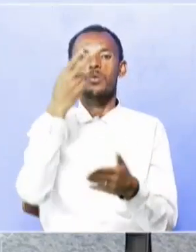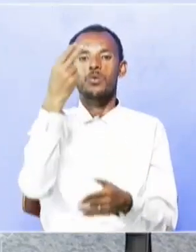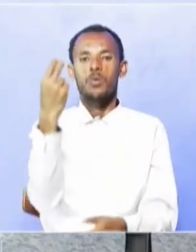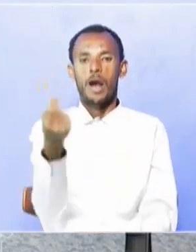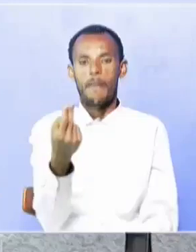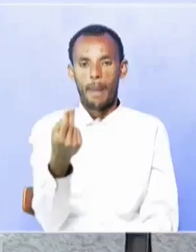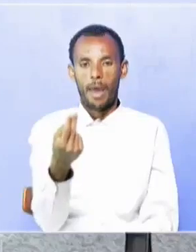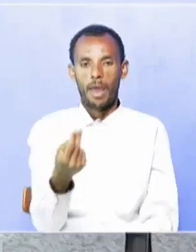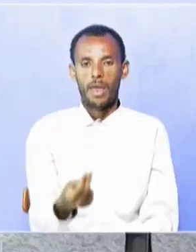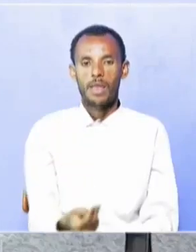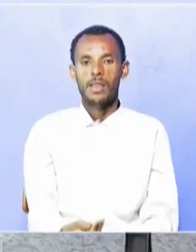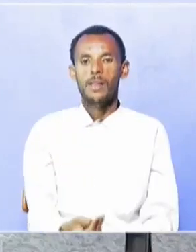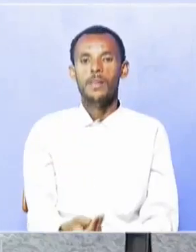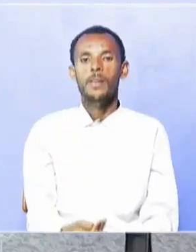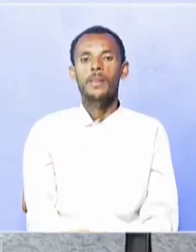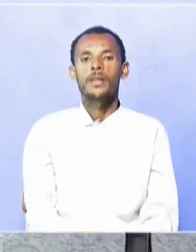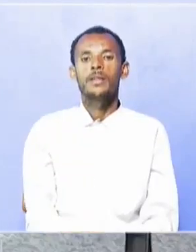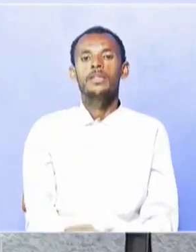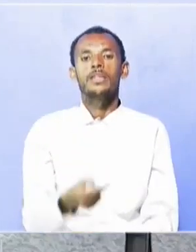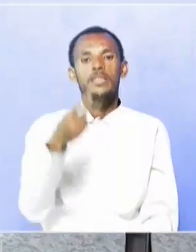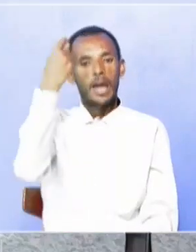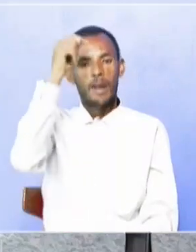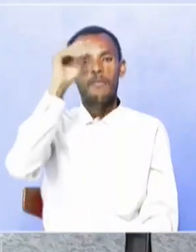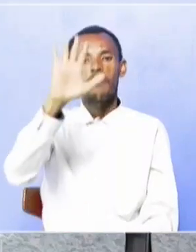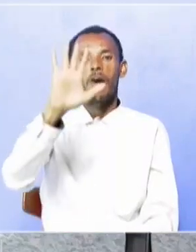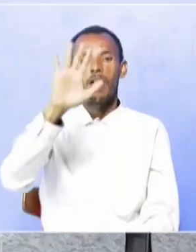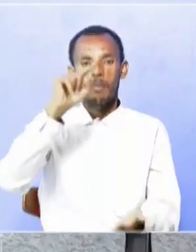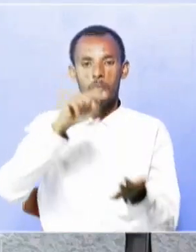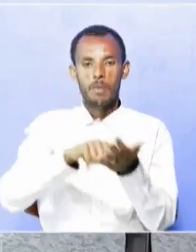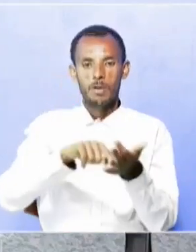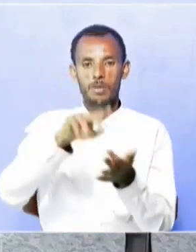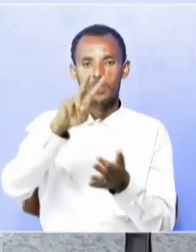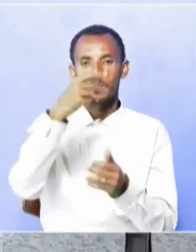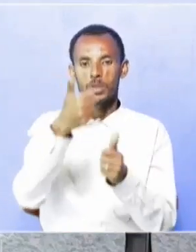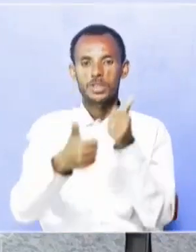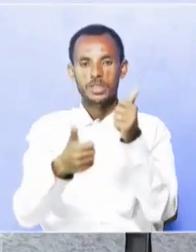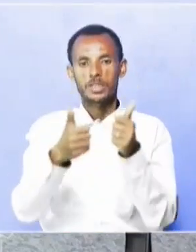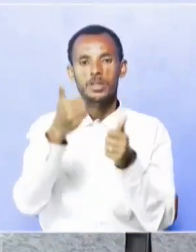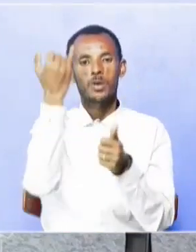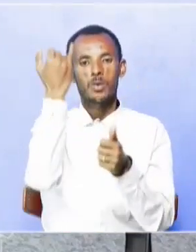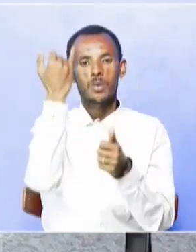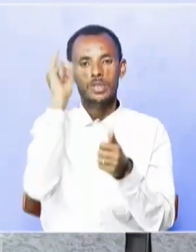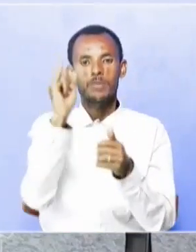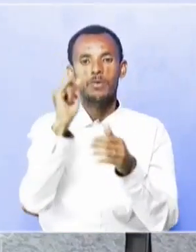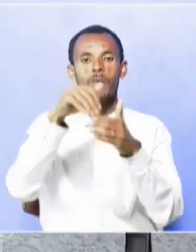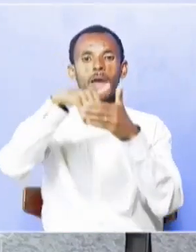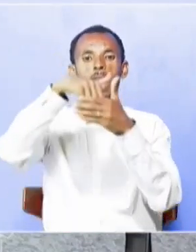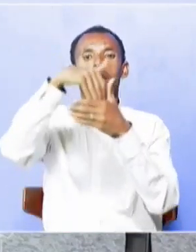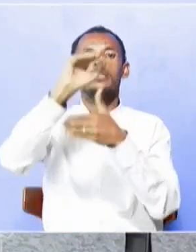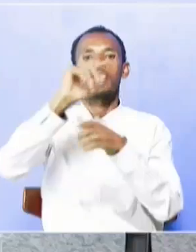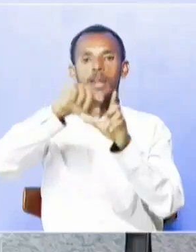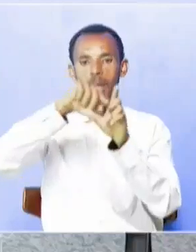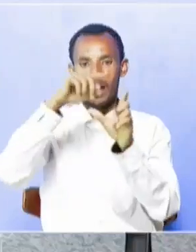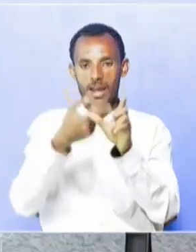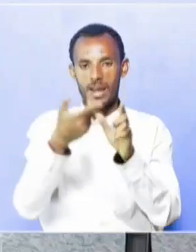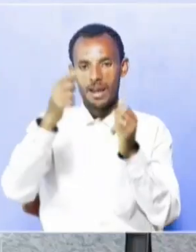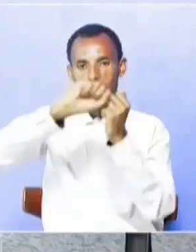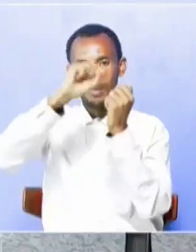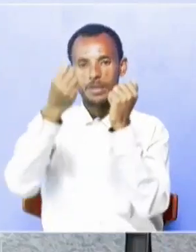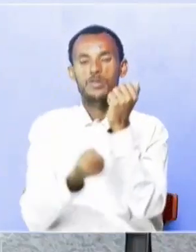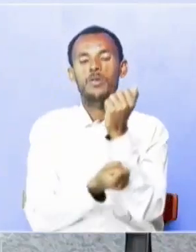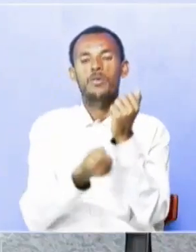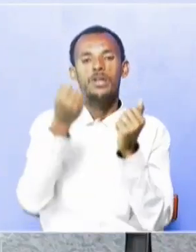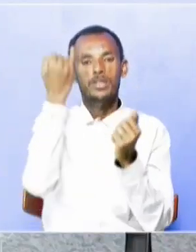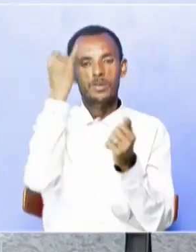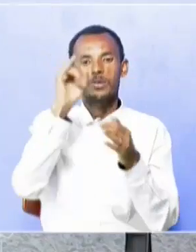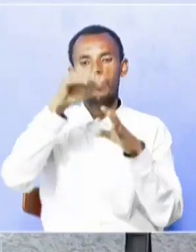apply the theorem 5.2, which is the concept of exterior angles. So based on the